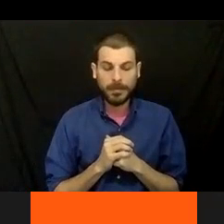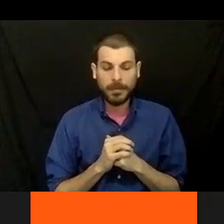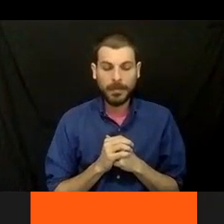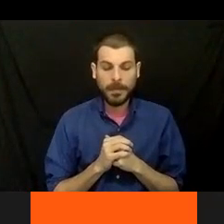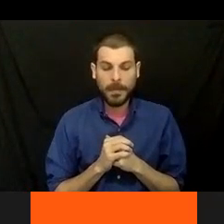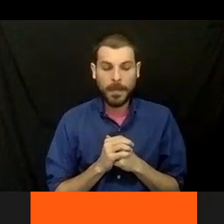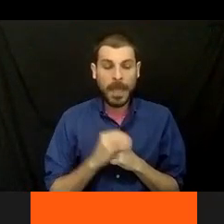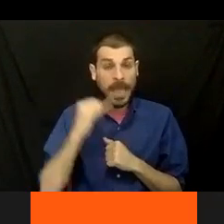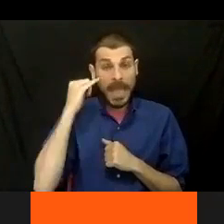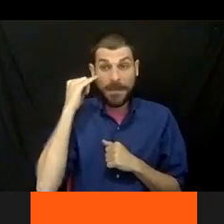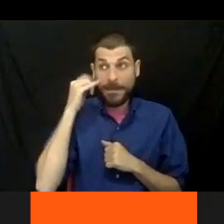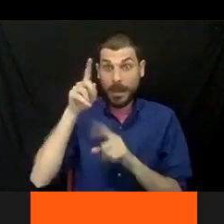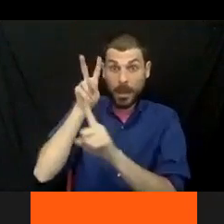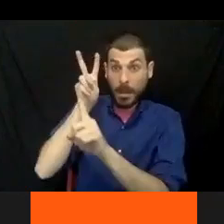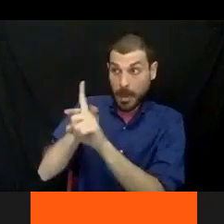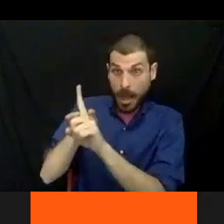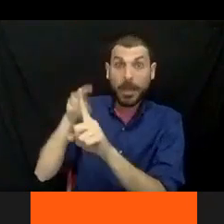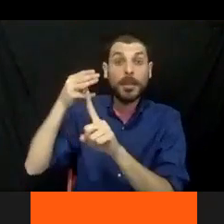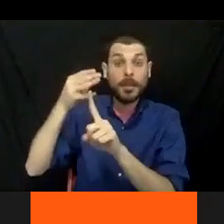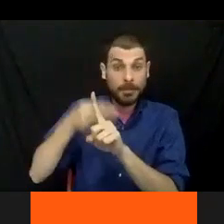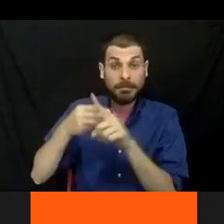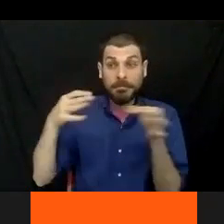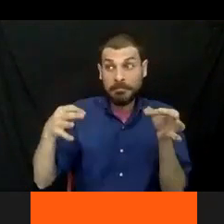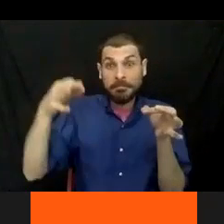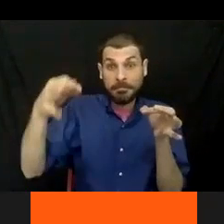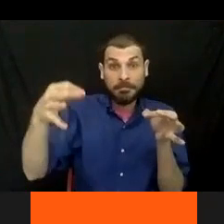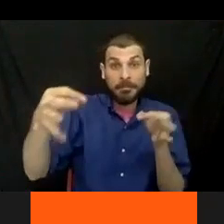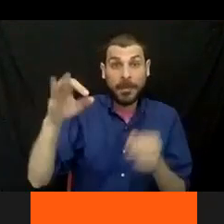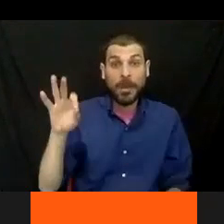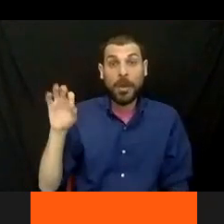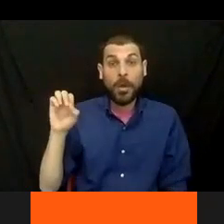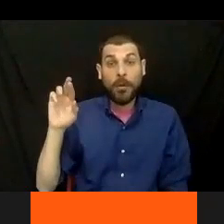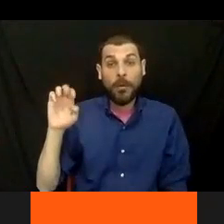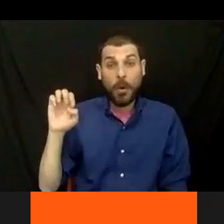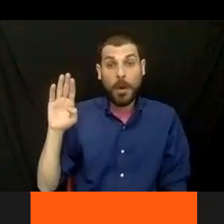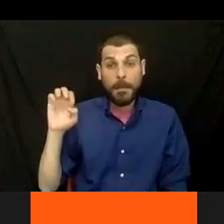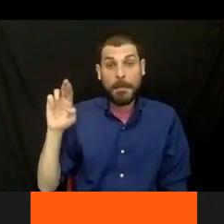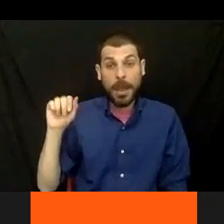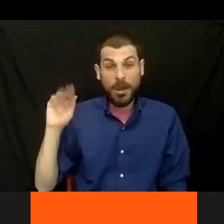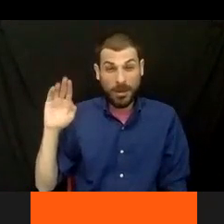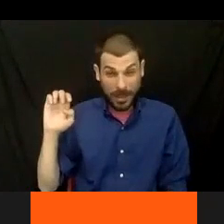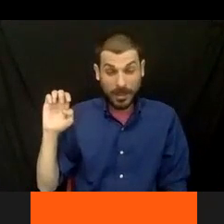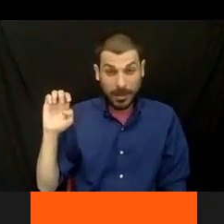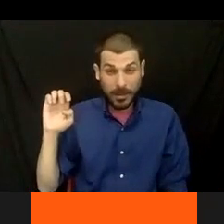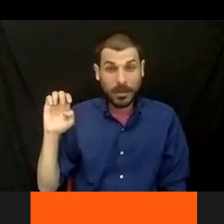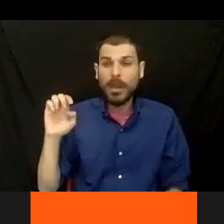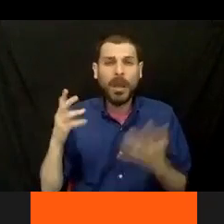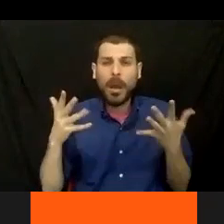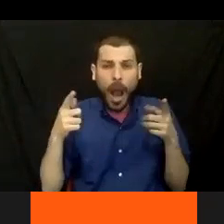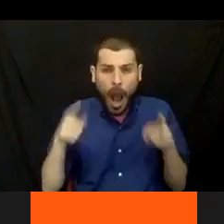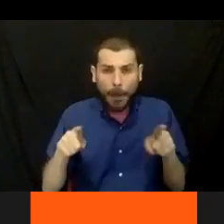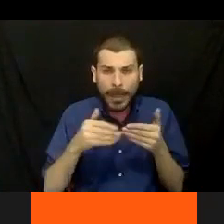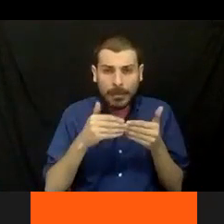specific tips for how to go about asking for a forbearance. But I should say that if you get